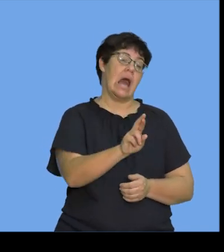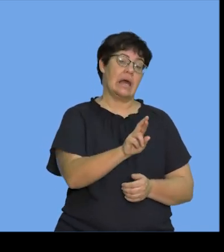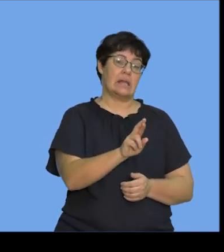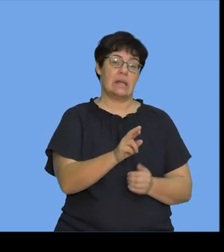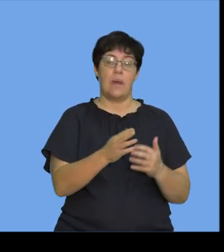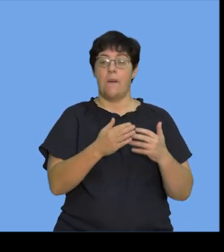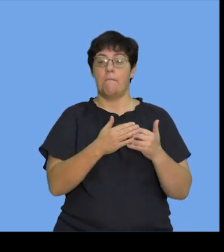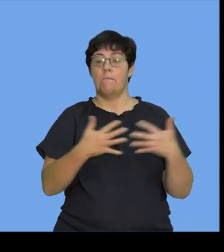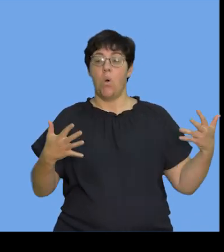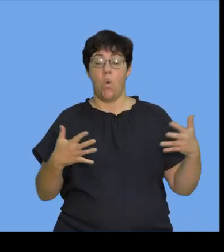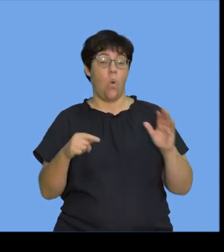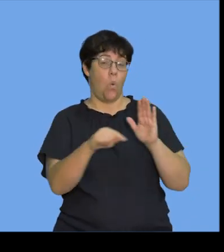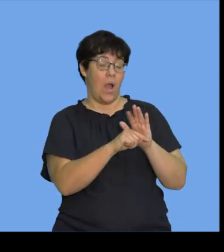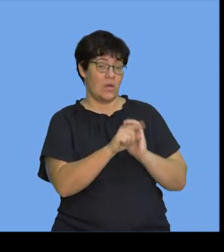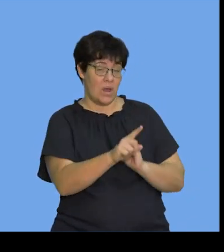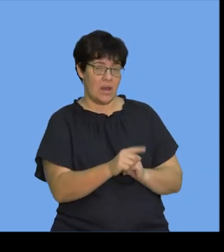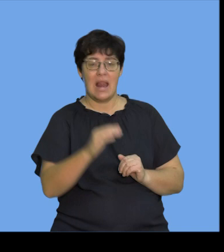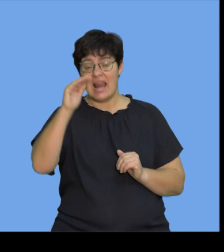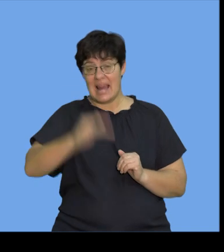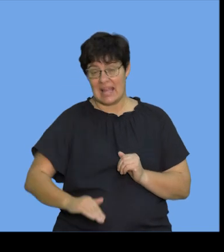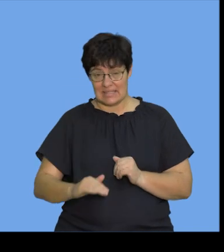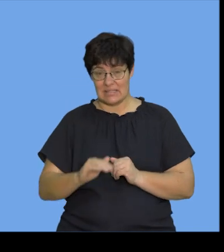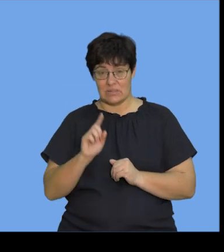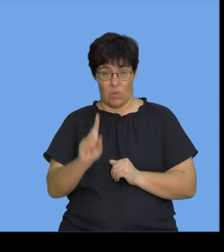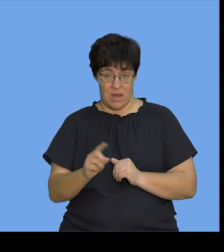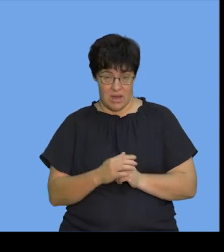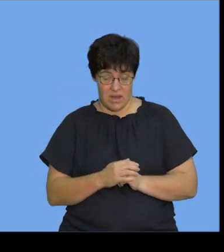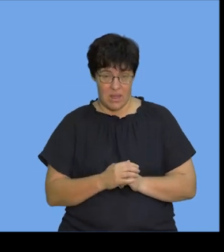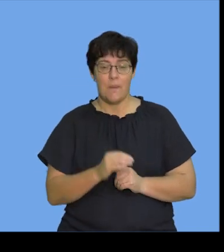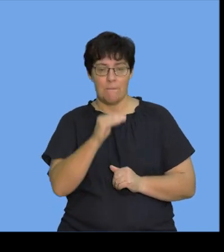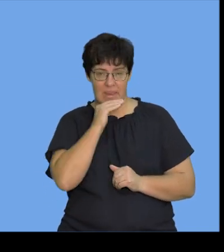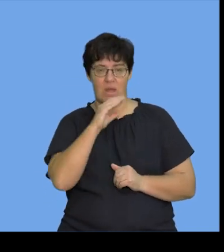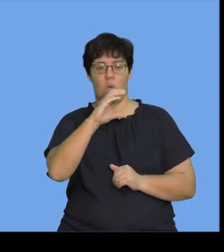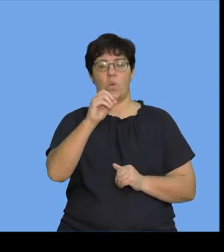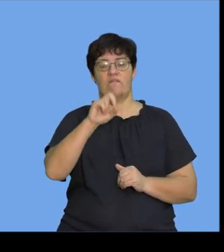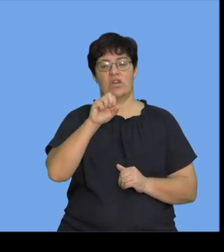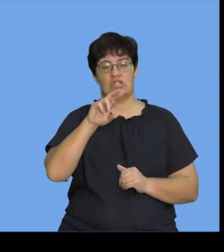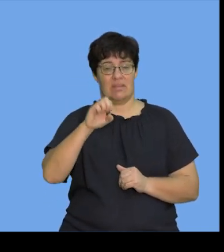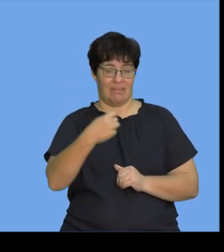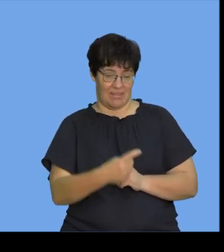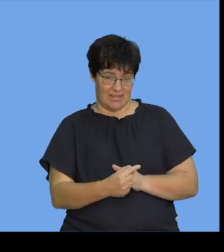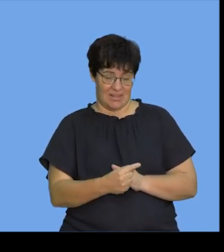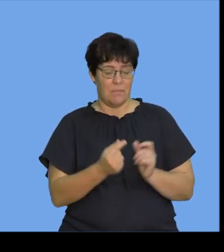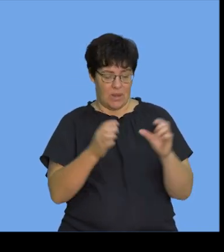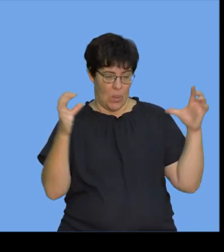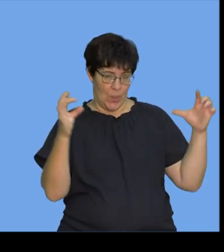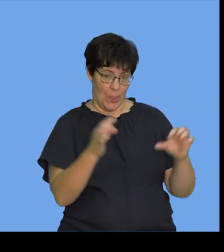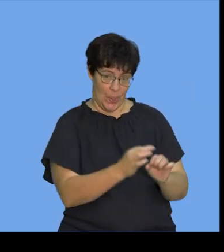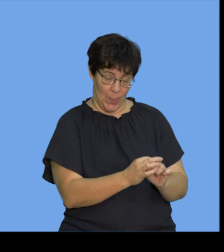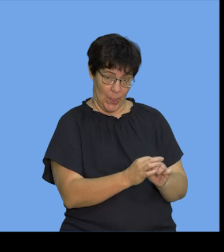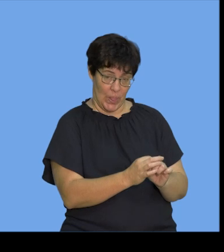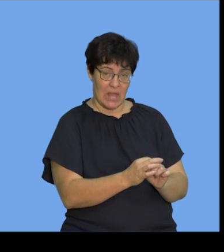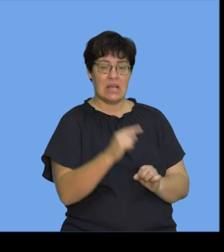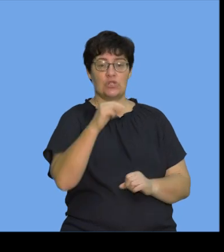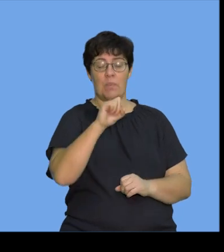greater than -1 and less than 1, then we say this is a converging geometric series. Then I